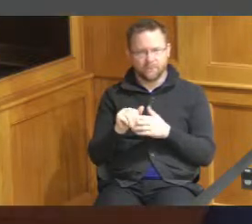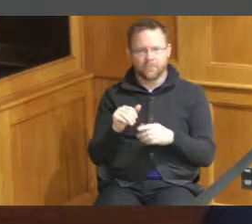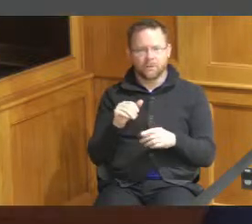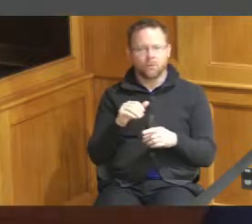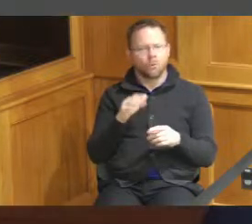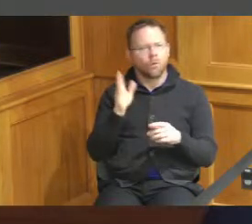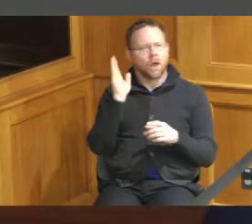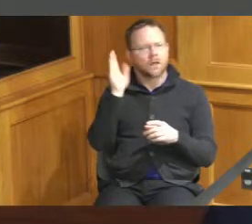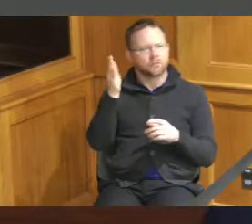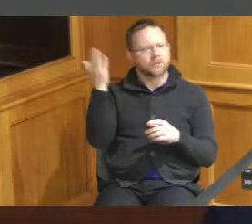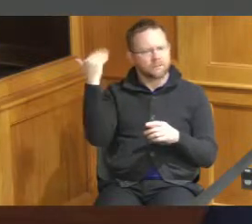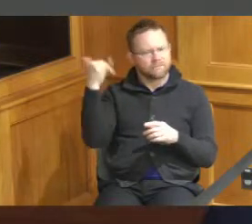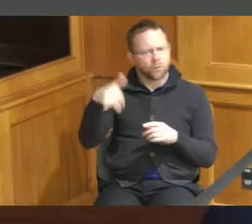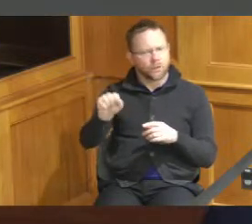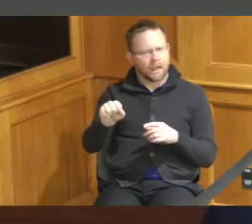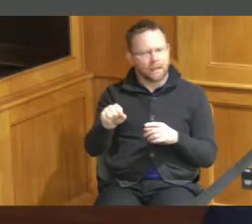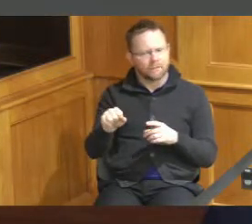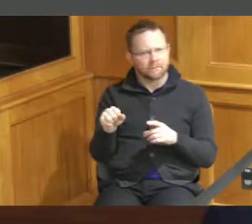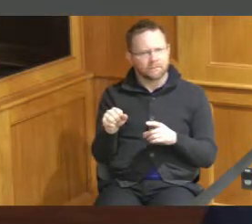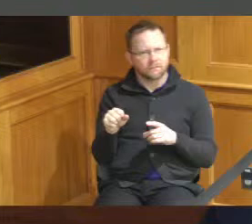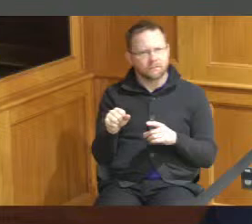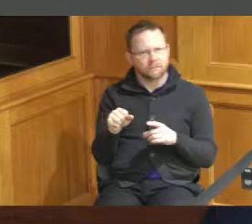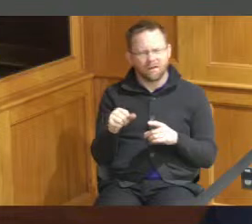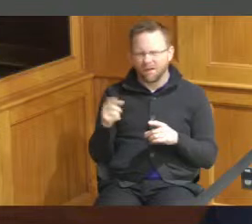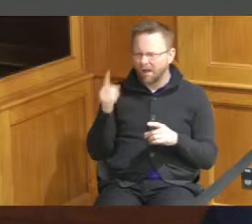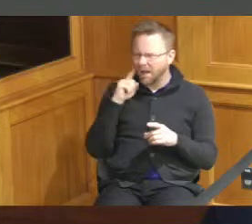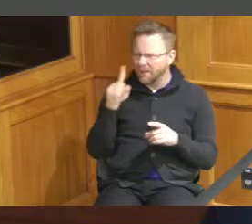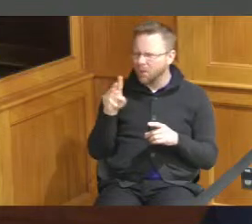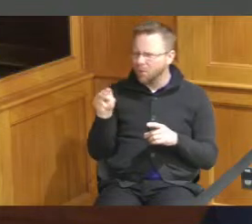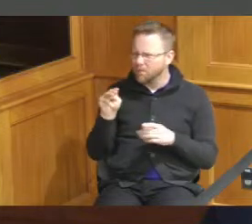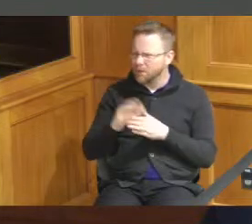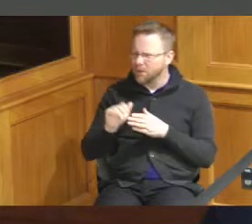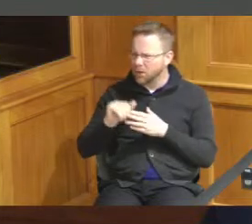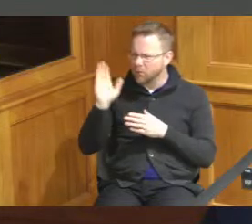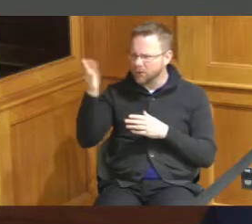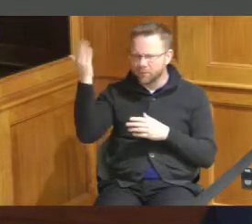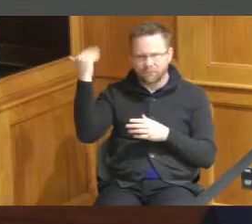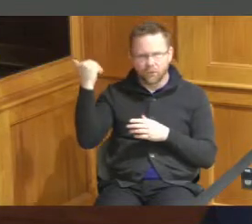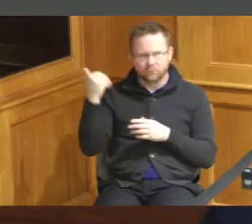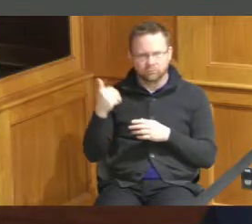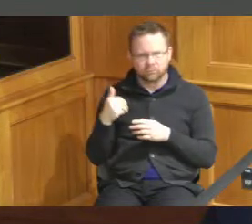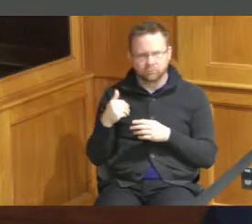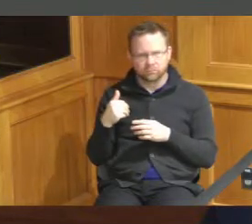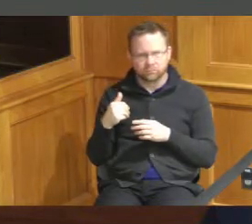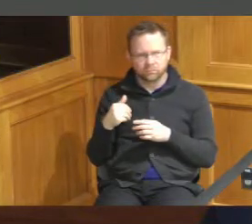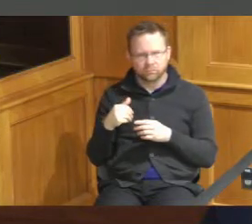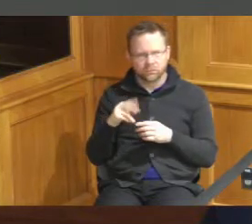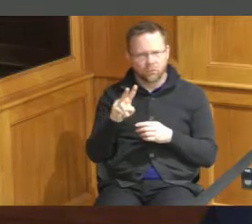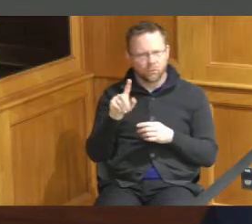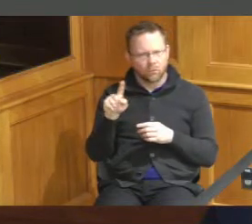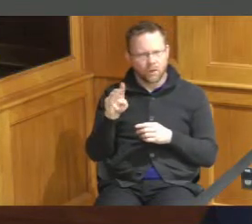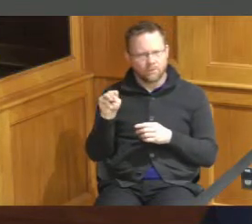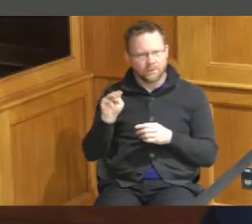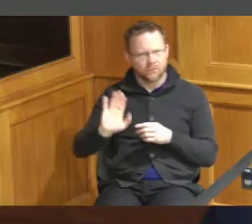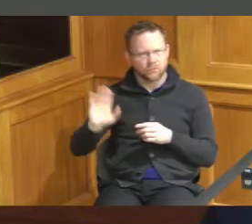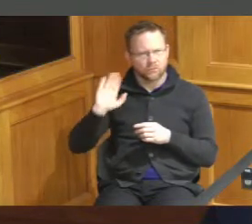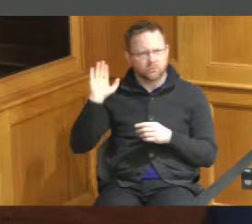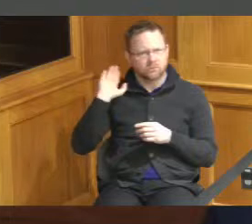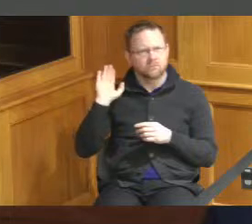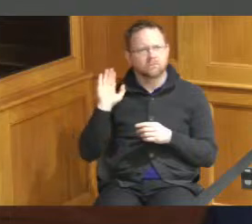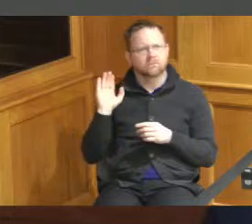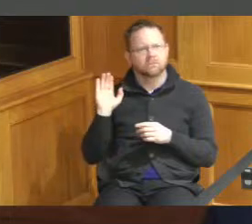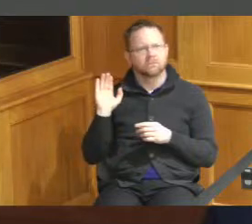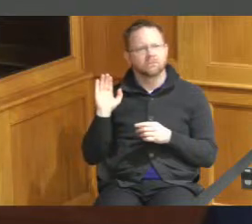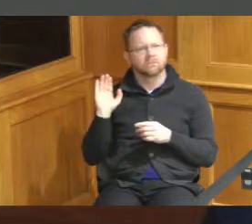been presented in the past, but I thought it was 1 million that was presented in the past. You just said 1 million originally. No, I mean,